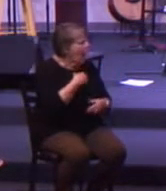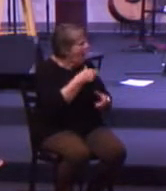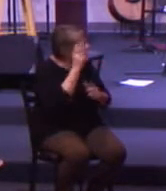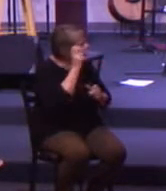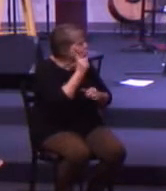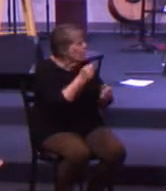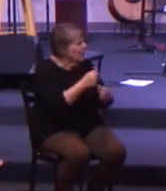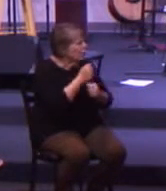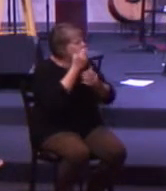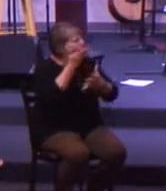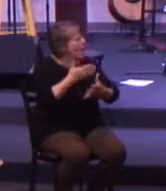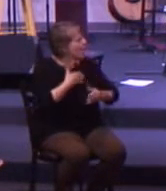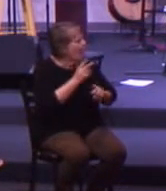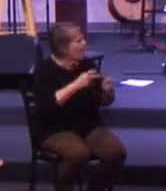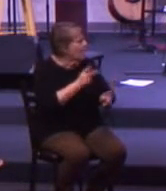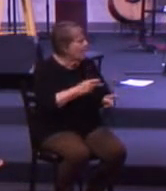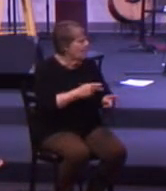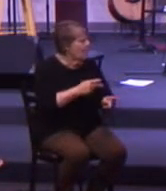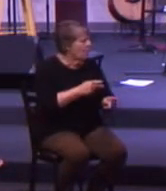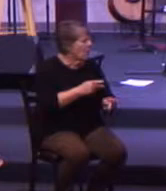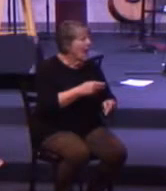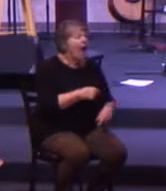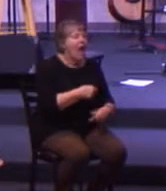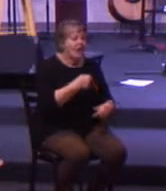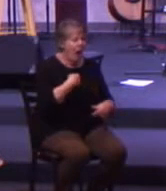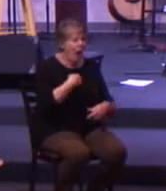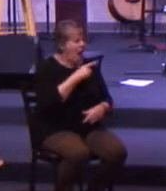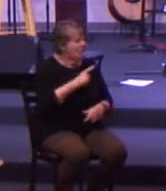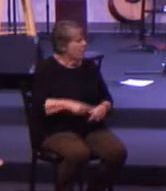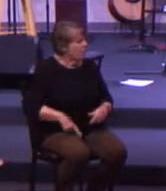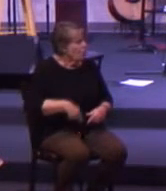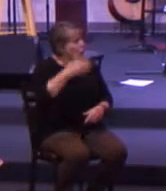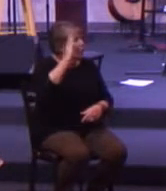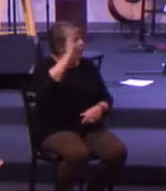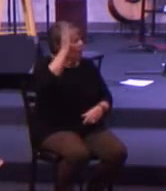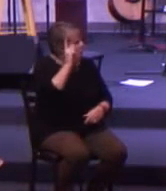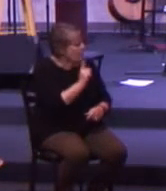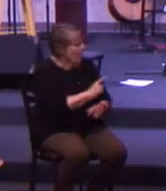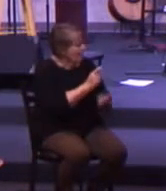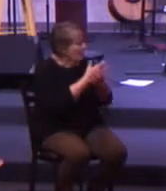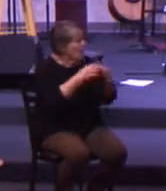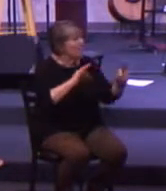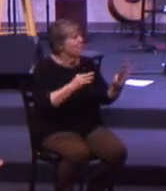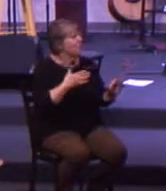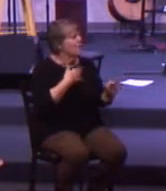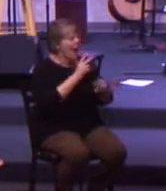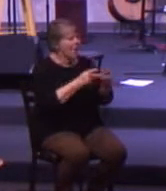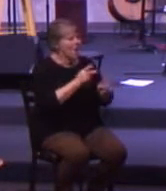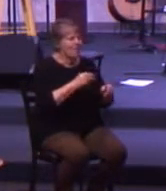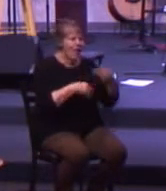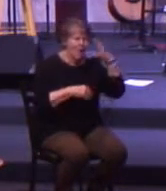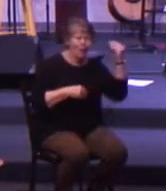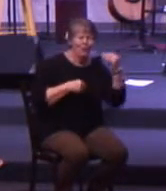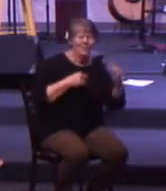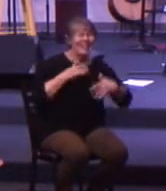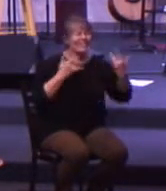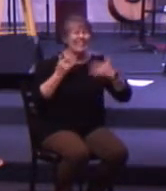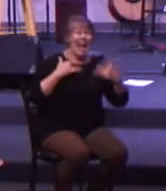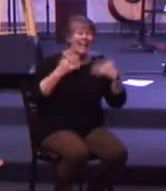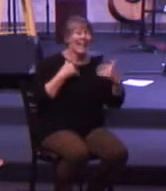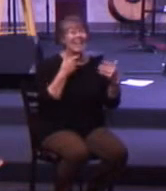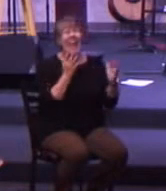And God says, I, the Lord God, am going to come down and free my people. And Moses gets excited. He's like, yeah, God's going to come and do